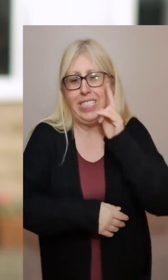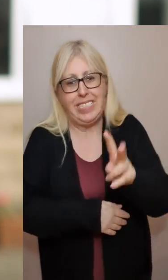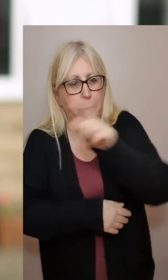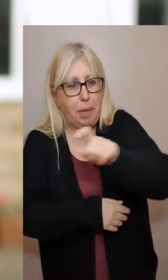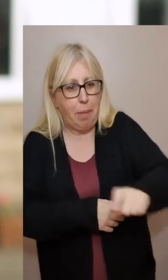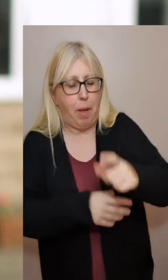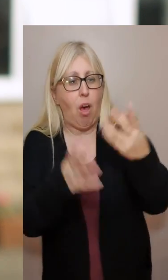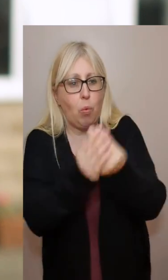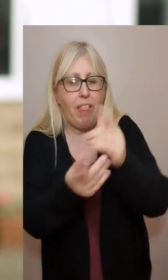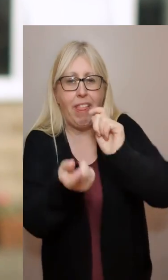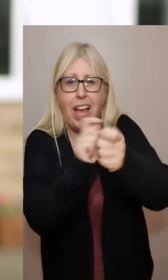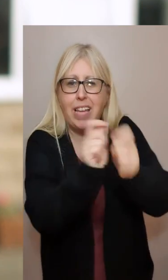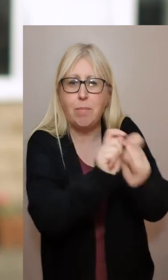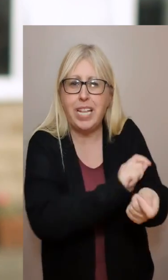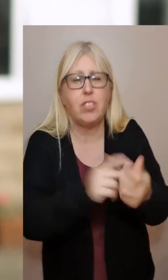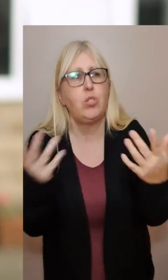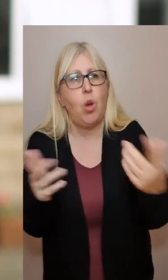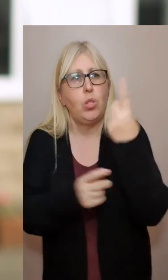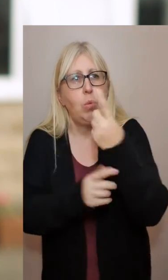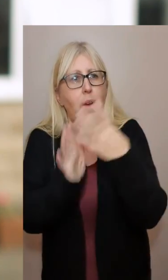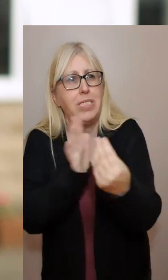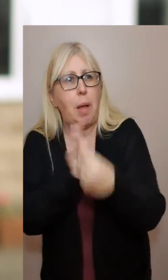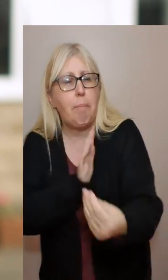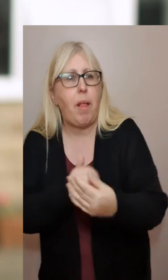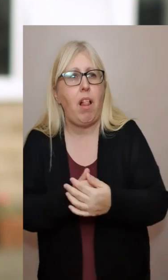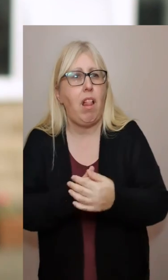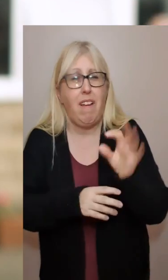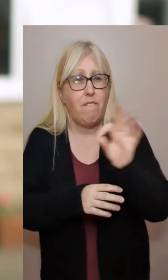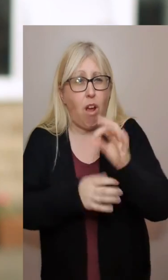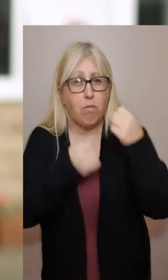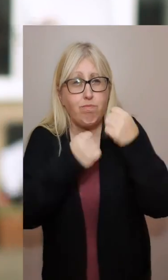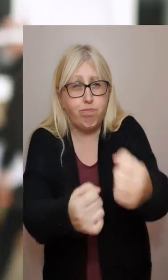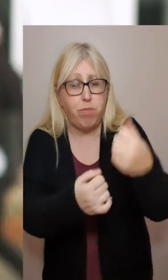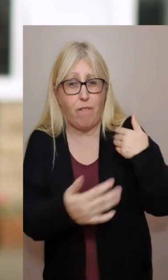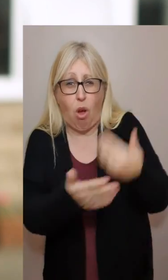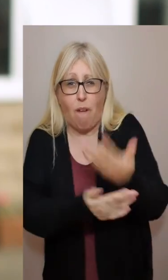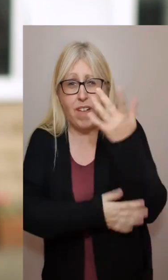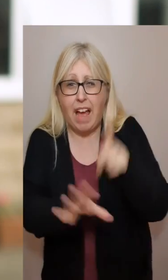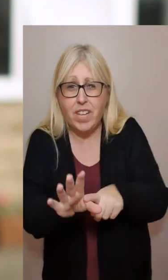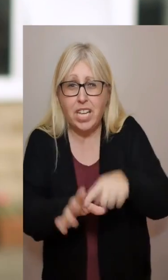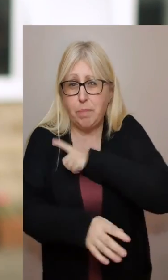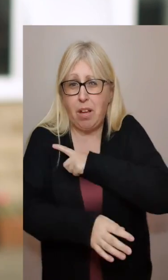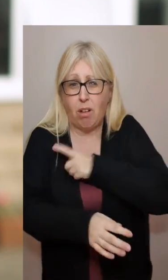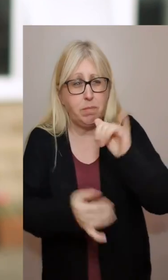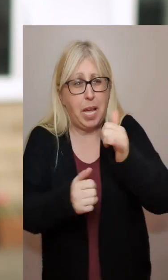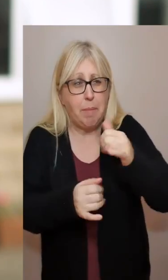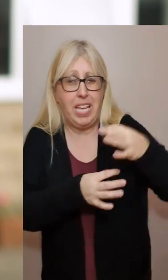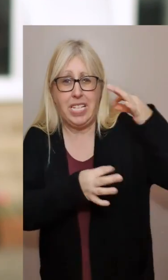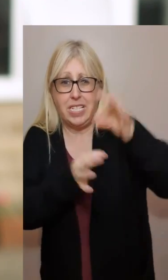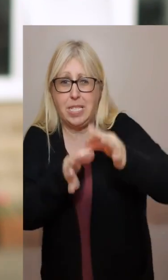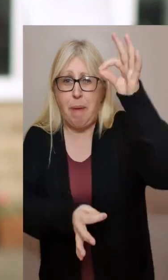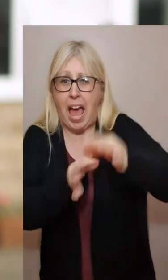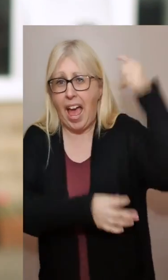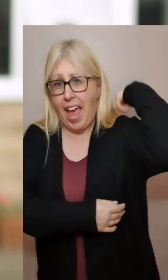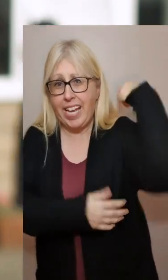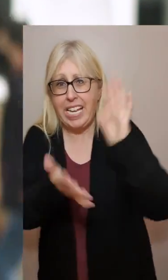with adaptations. So somebody, for example, who has not driven for the past 5 years because they've had a spinal injury or something like that,